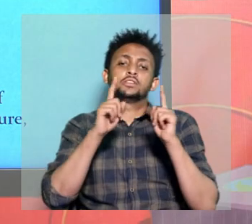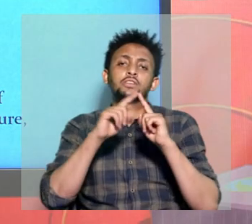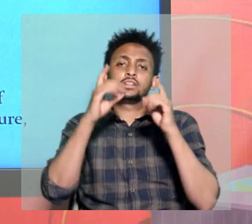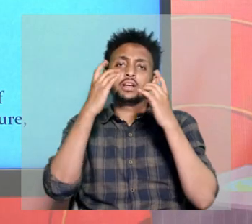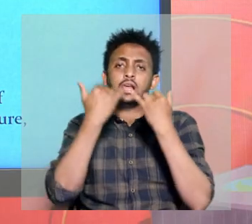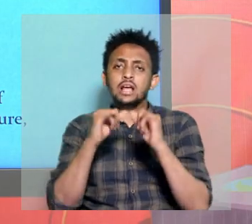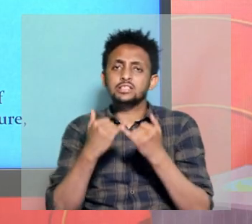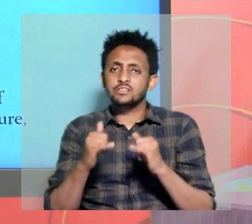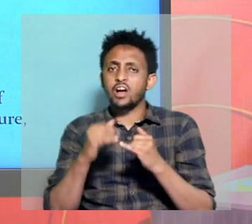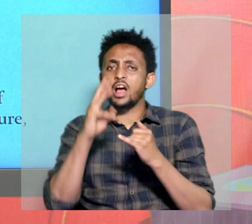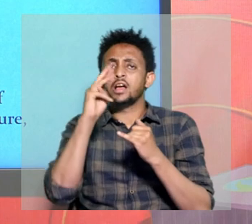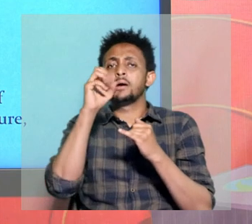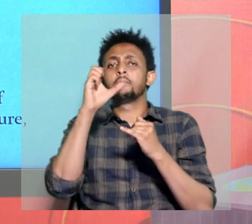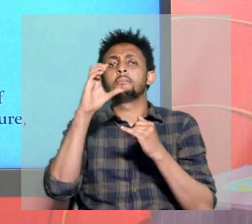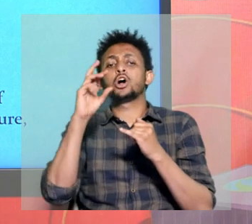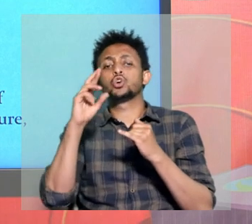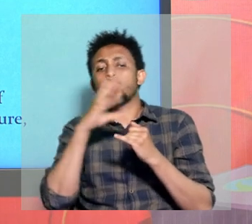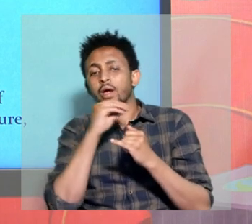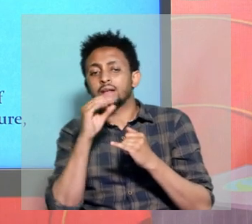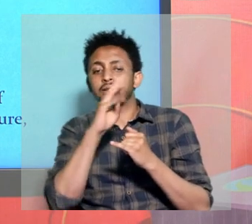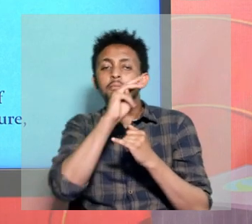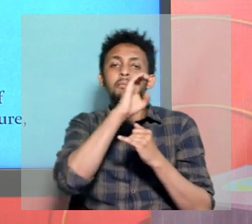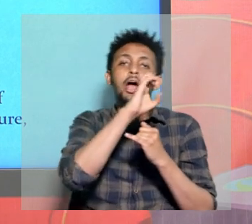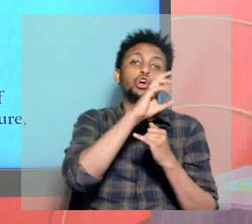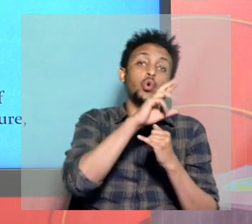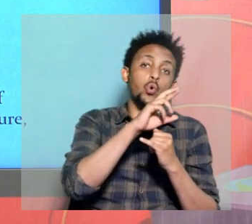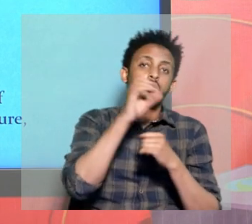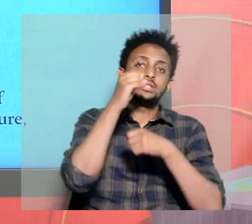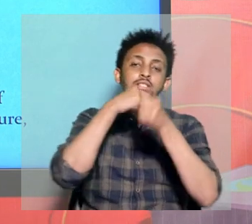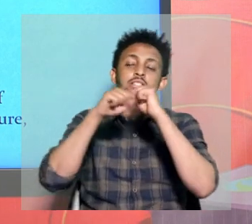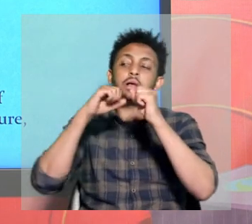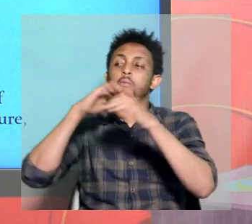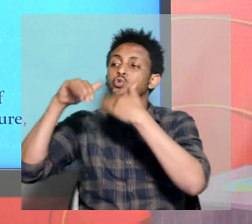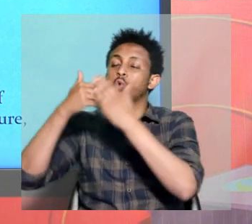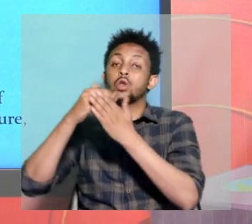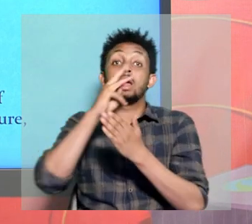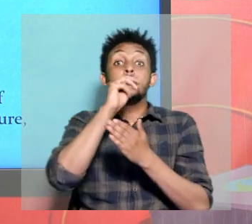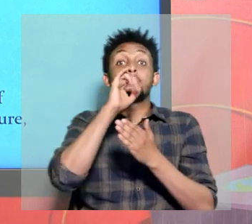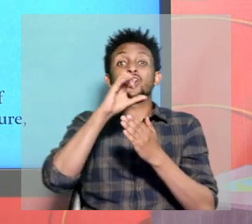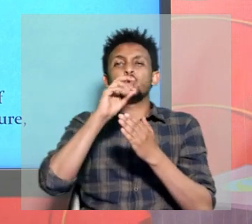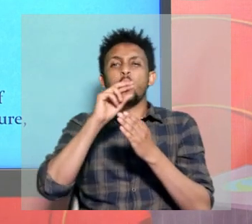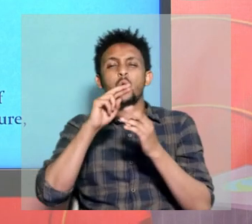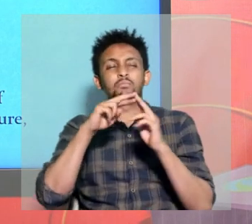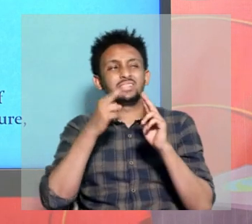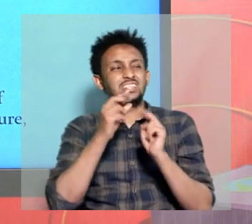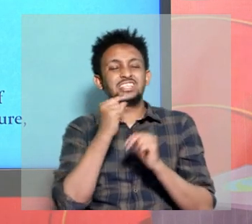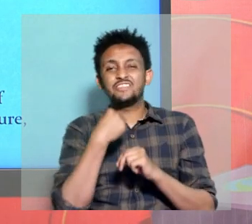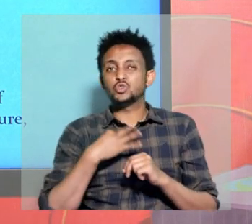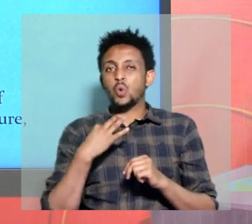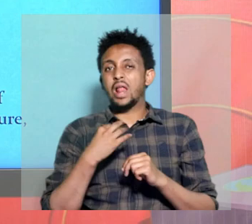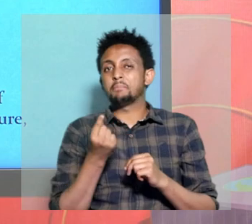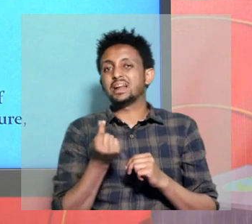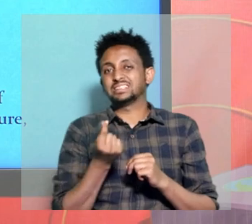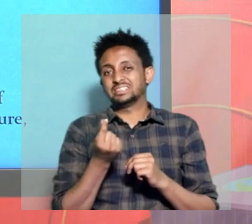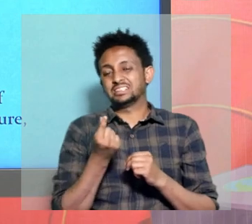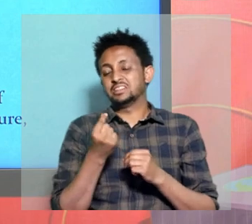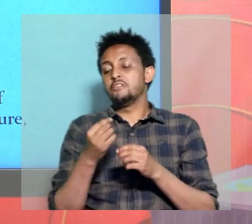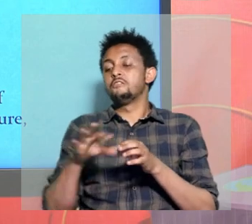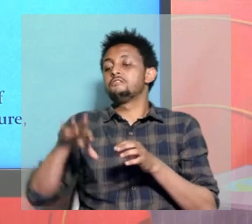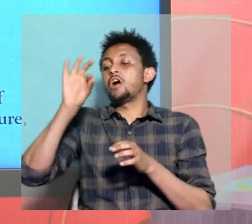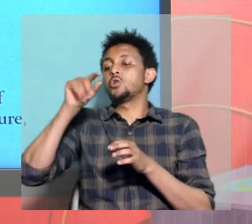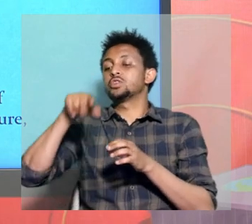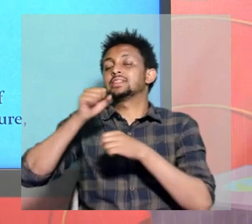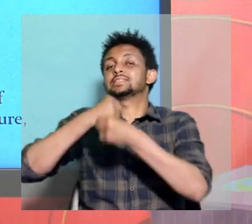to classify it as macro and micro. Macro describes the system as a whole, whereas micro describes the individual particles found in a